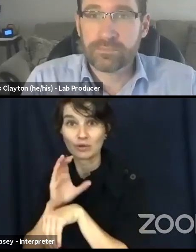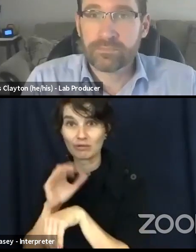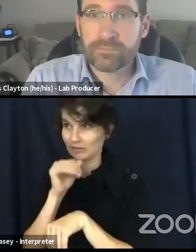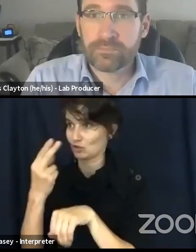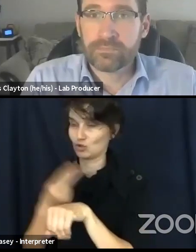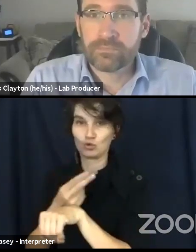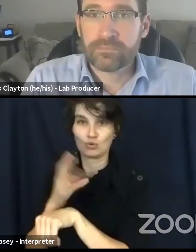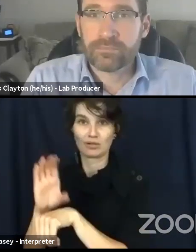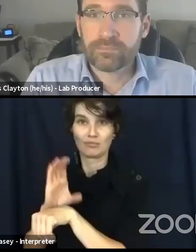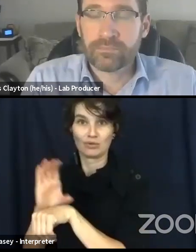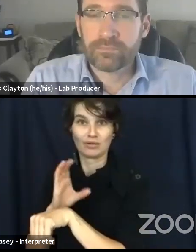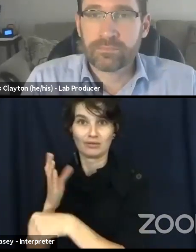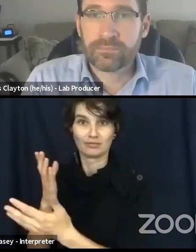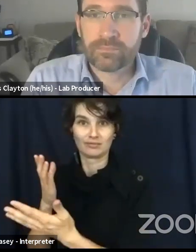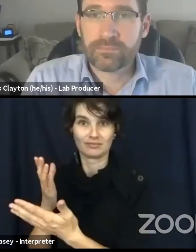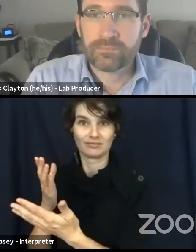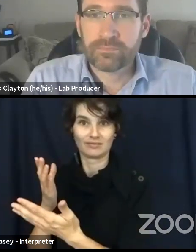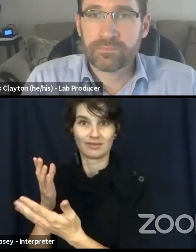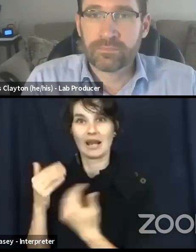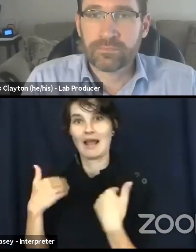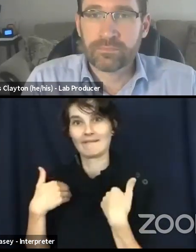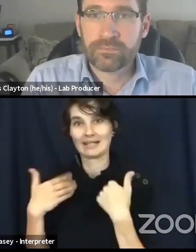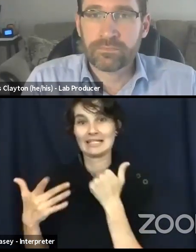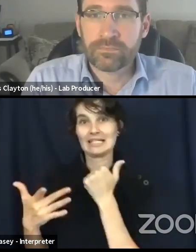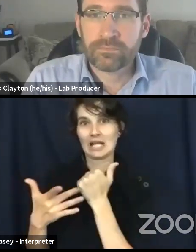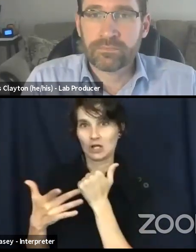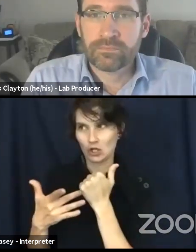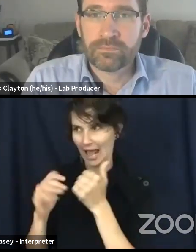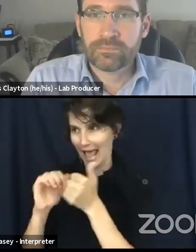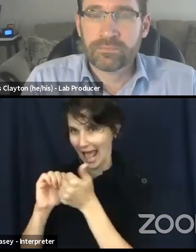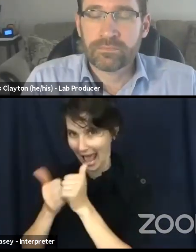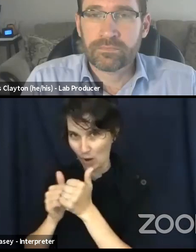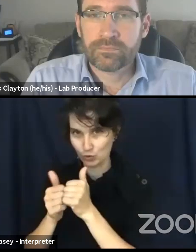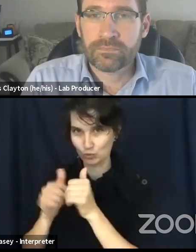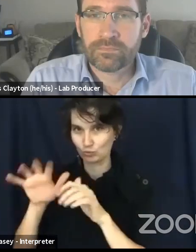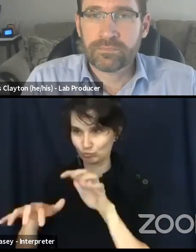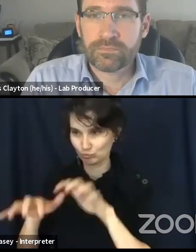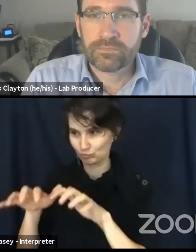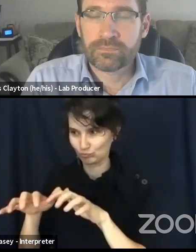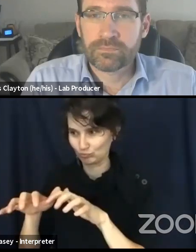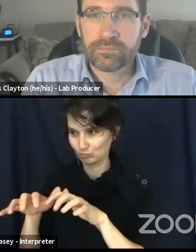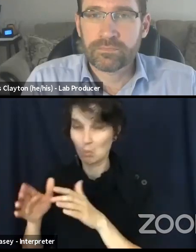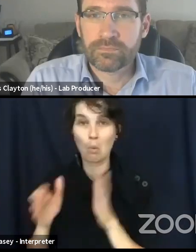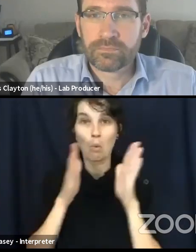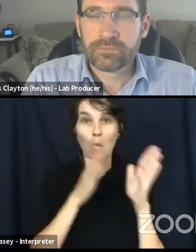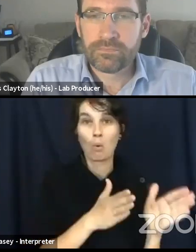their practice and doing a very technical how-to, to going into like, let's, you know,